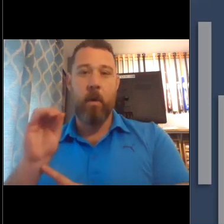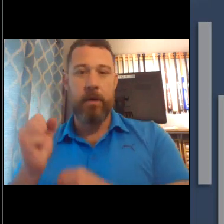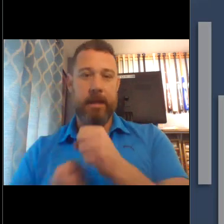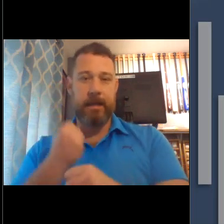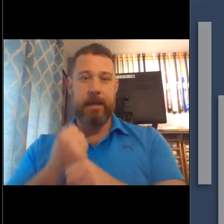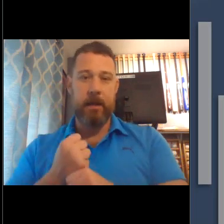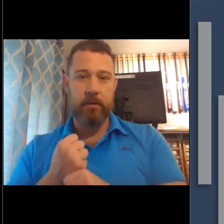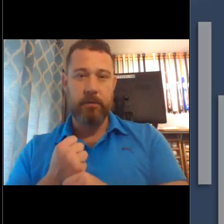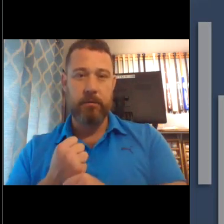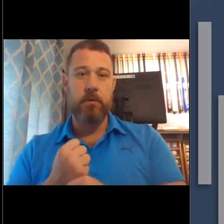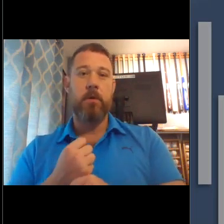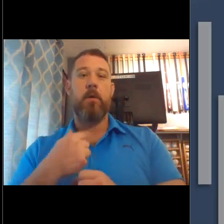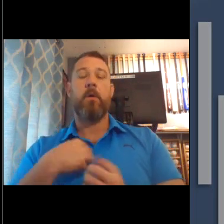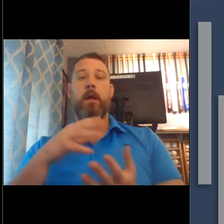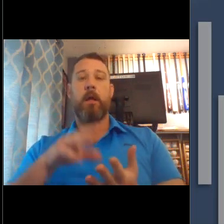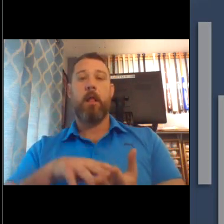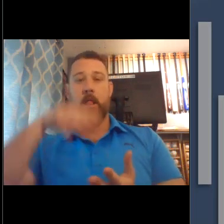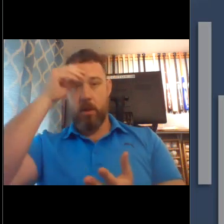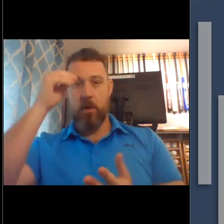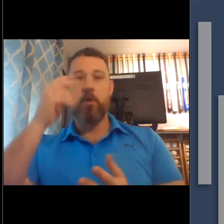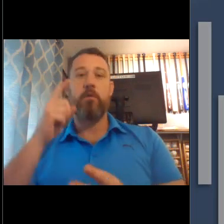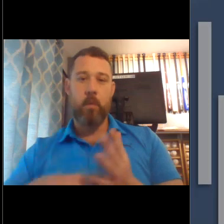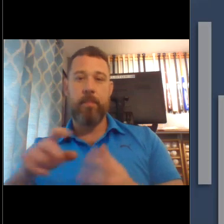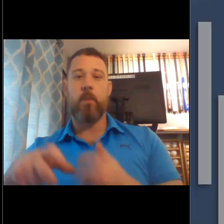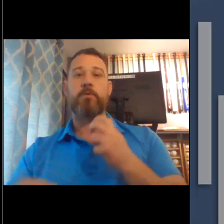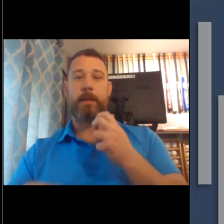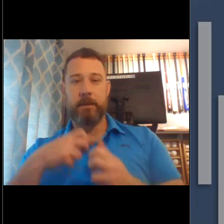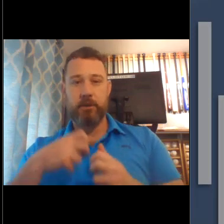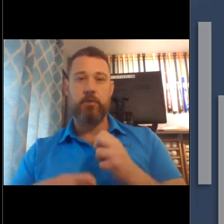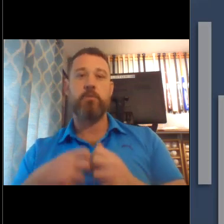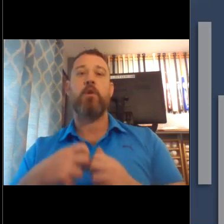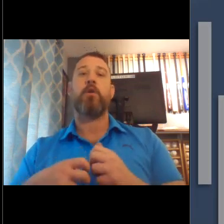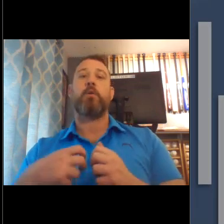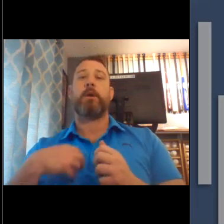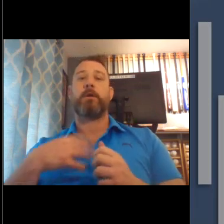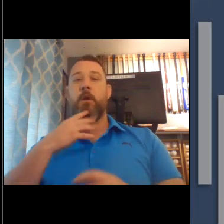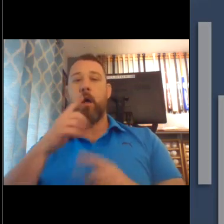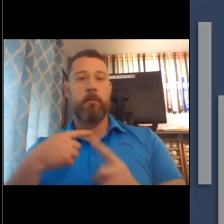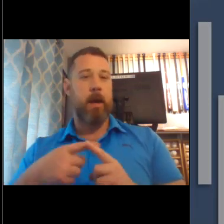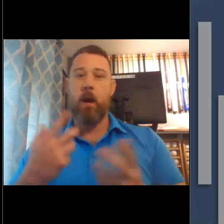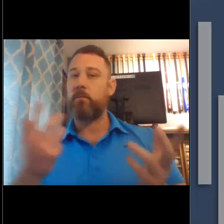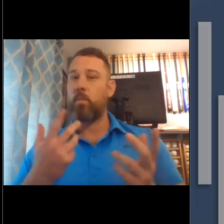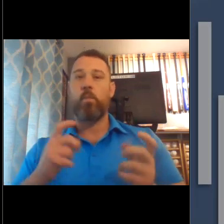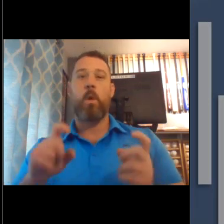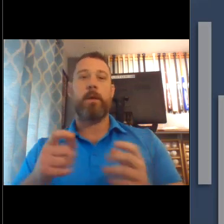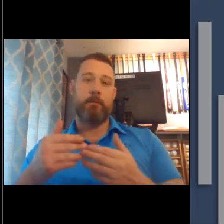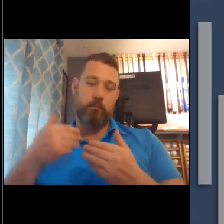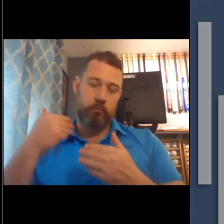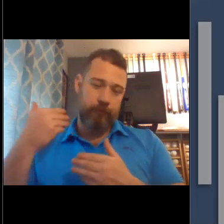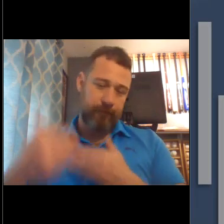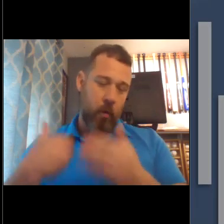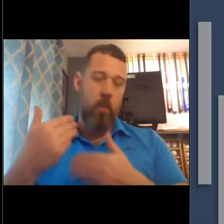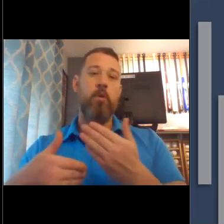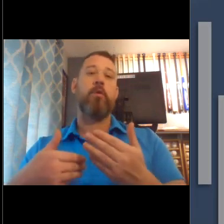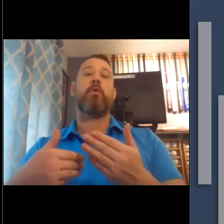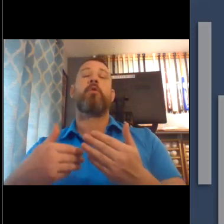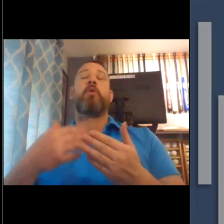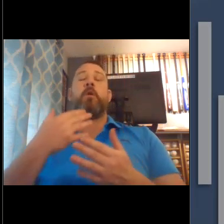We learned what those issues were. We talked about what we need to do moving forward. Thank